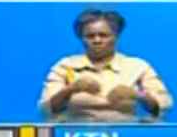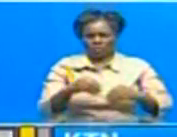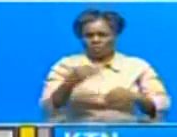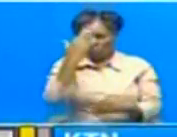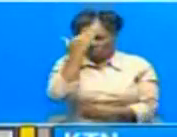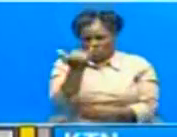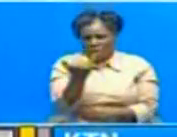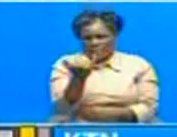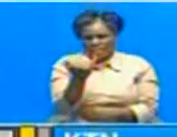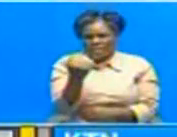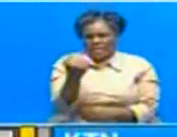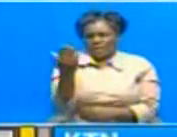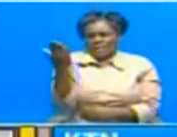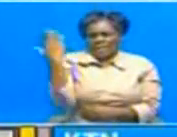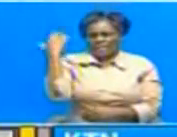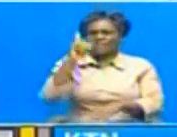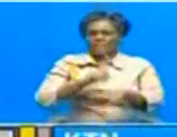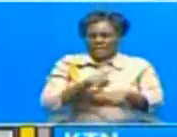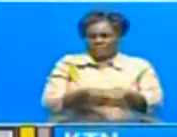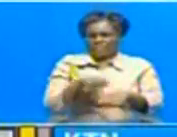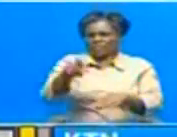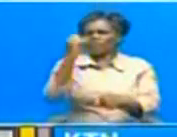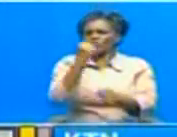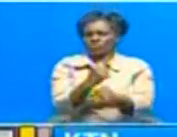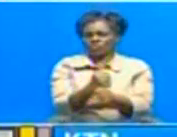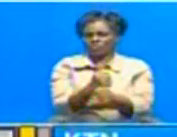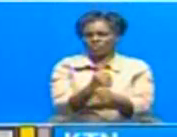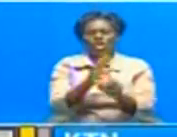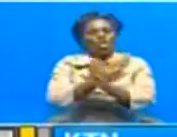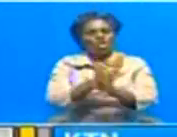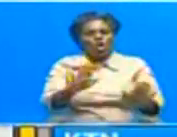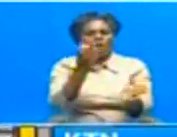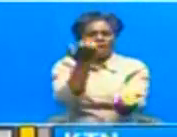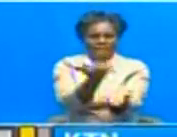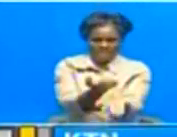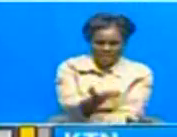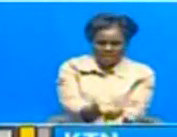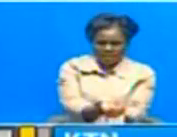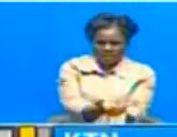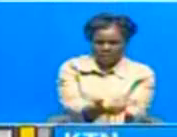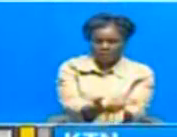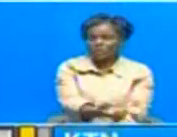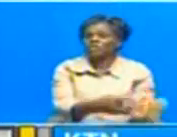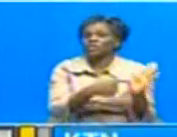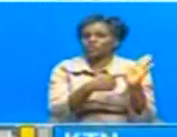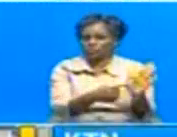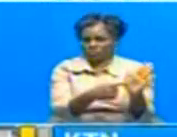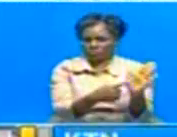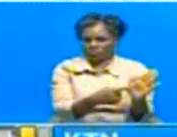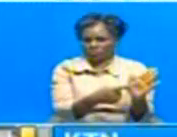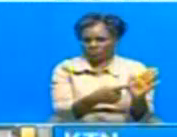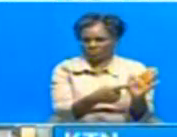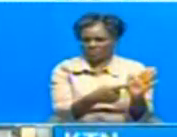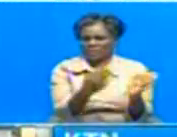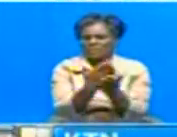what they did last time round. And there's no evidence to show that